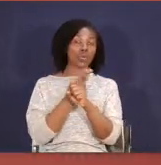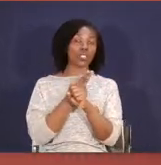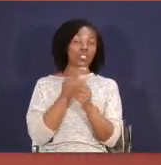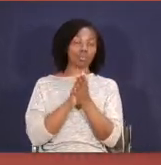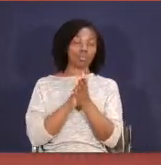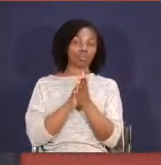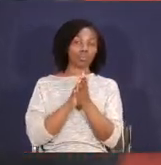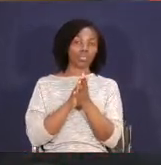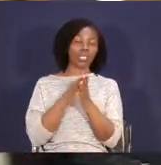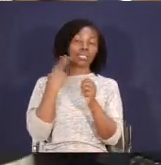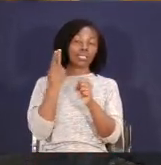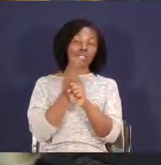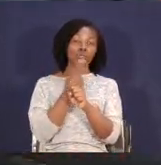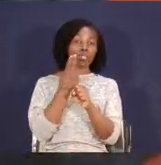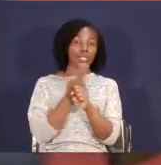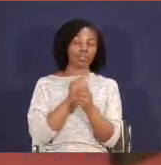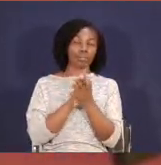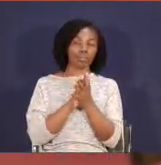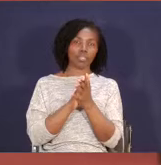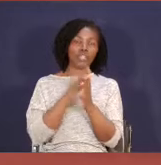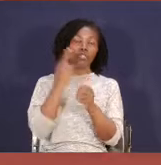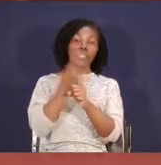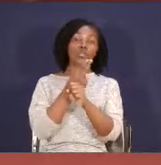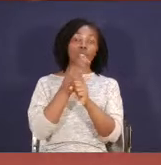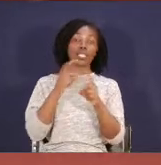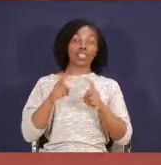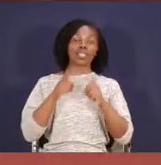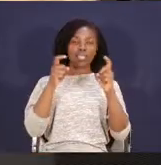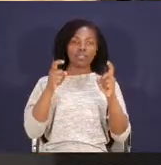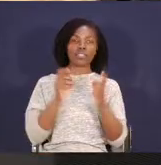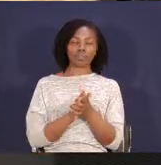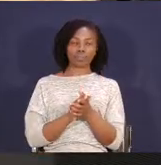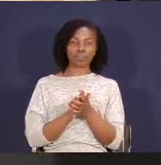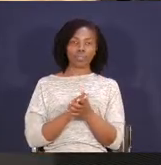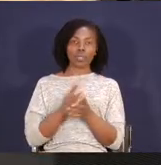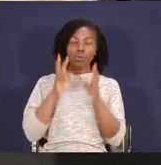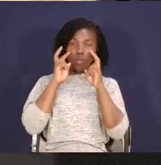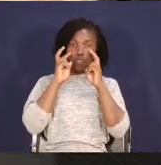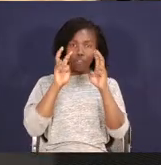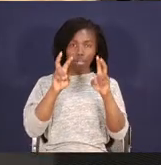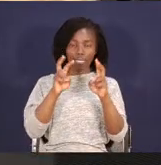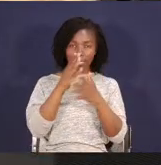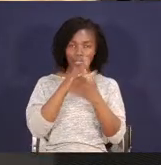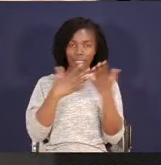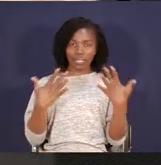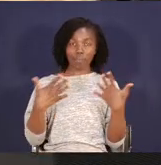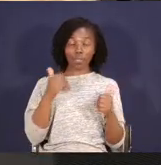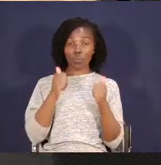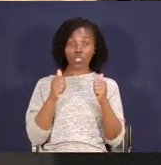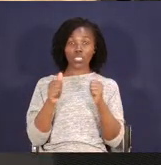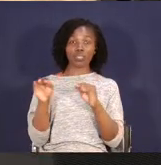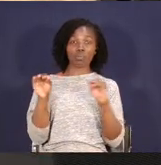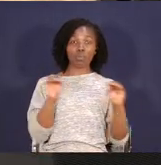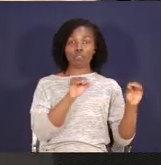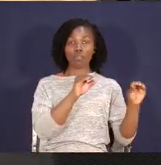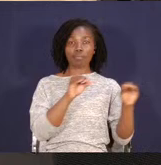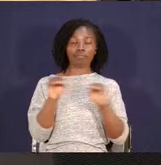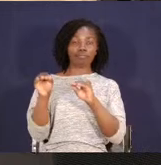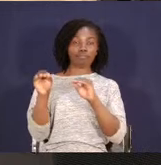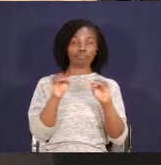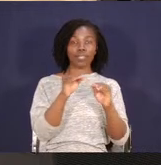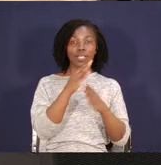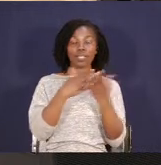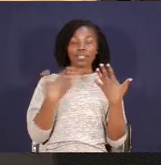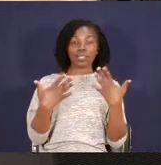employed. It's already moving. You know, you're not working with stationary things. We are looking for something that's already mobile, something that is